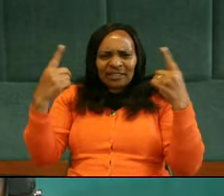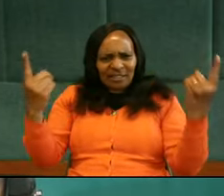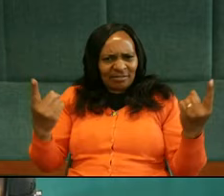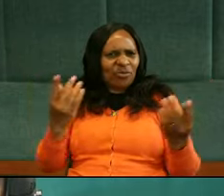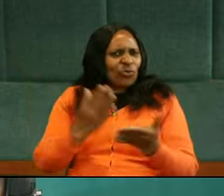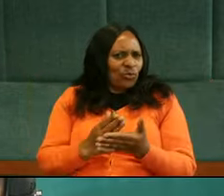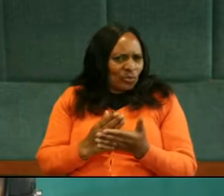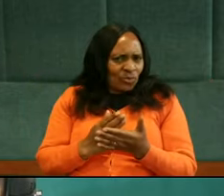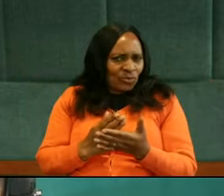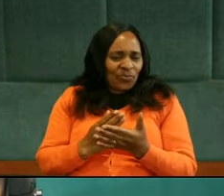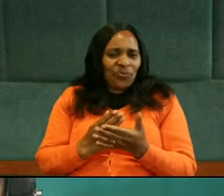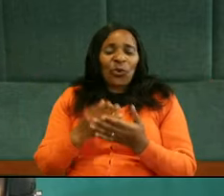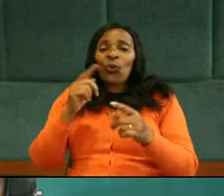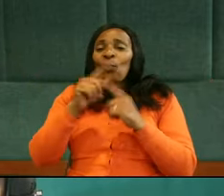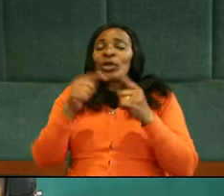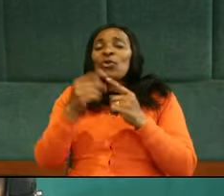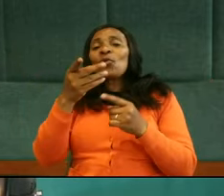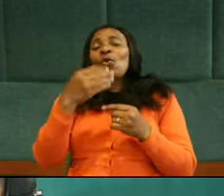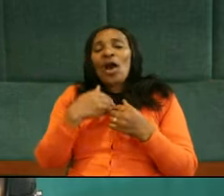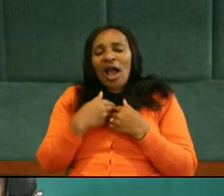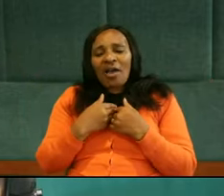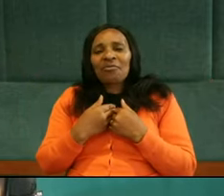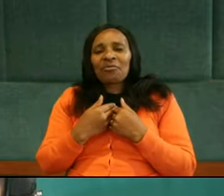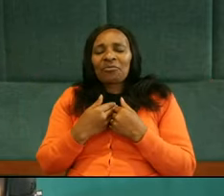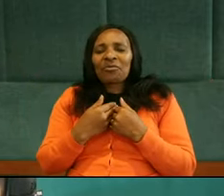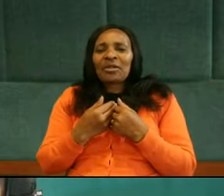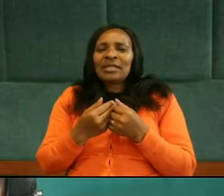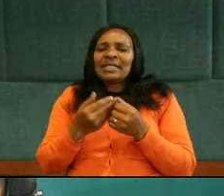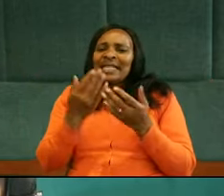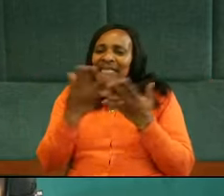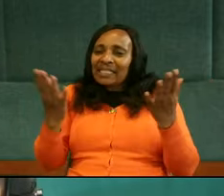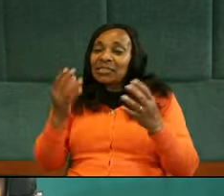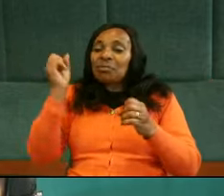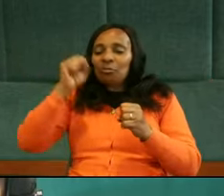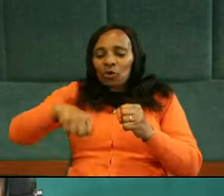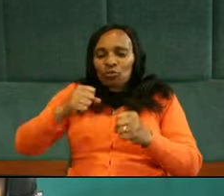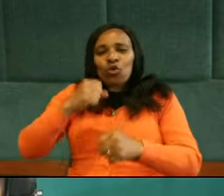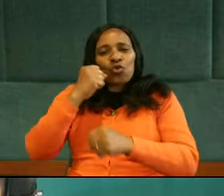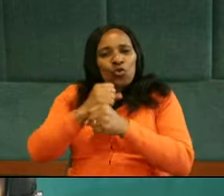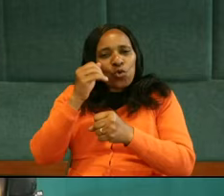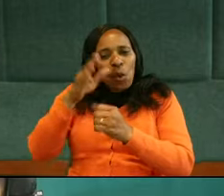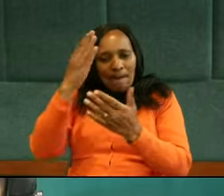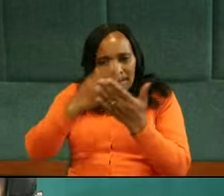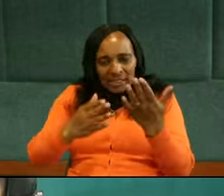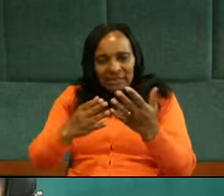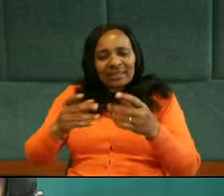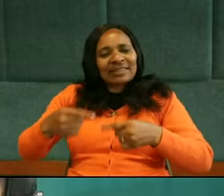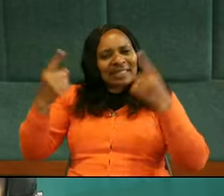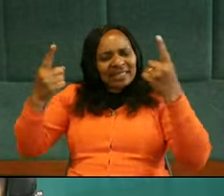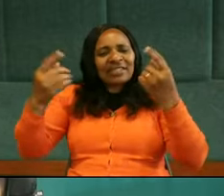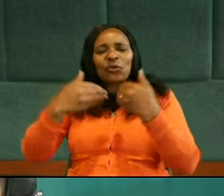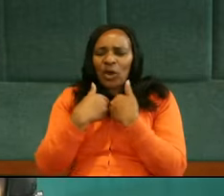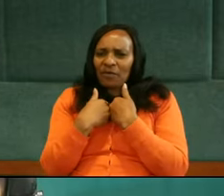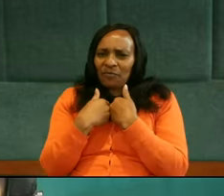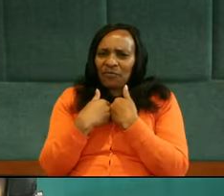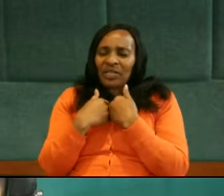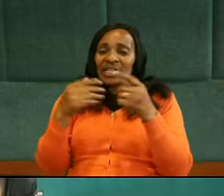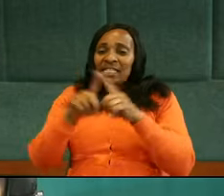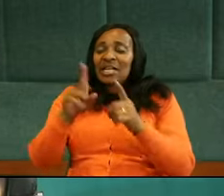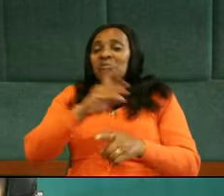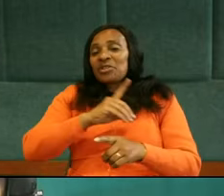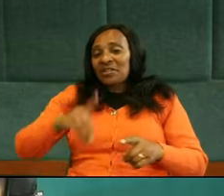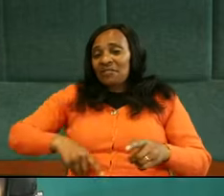okay? So when you have God backing you up and you do your part as well, success is definitely guaranteed. As you see in David's